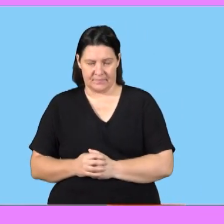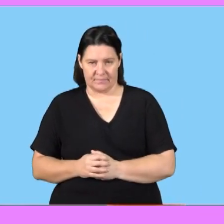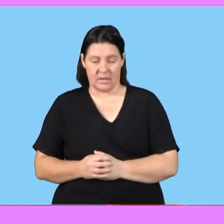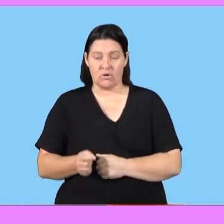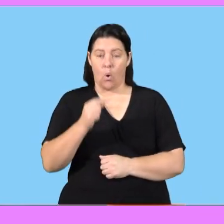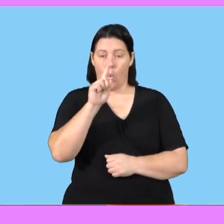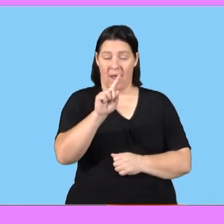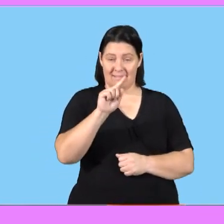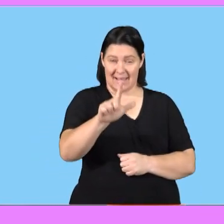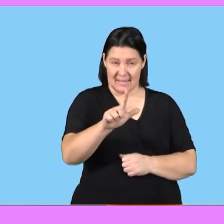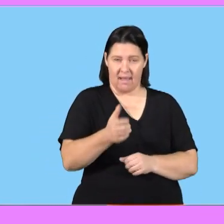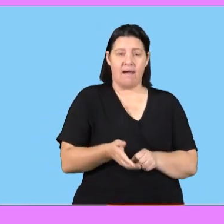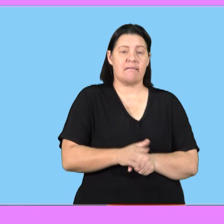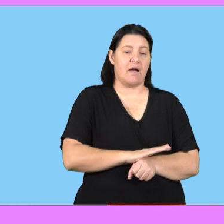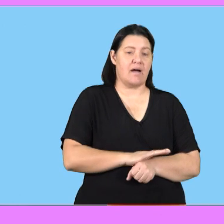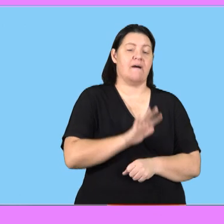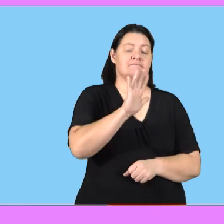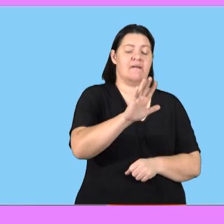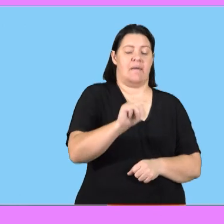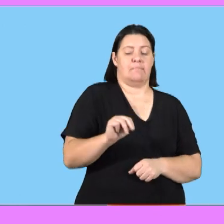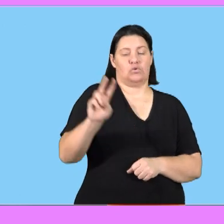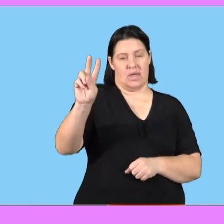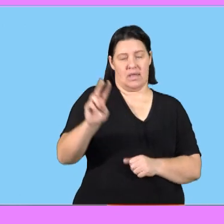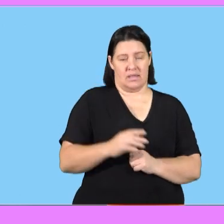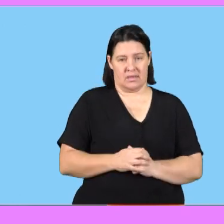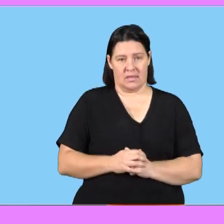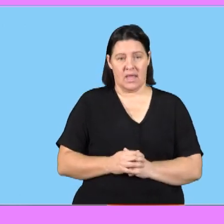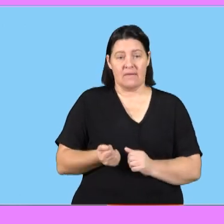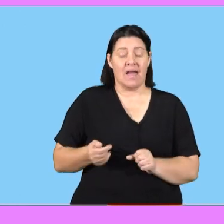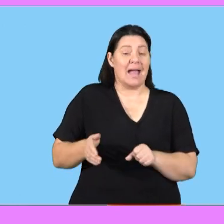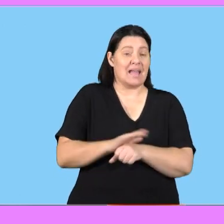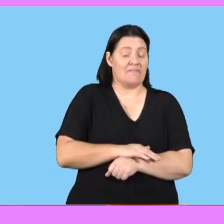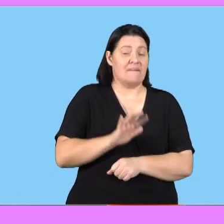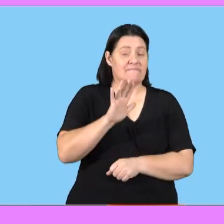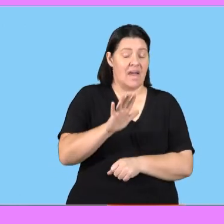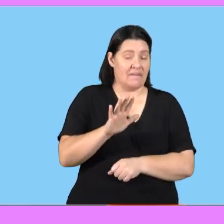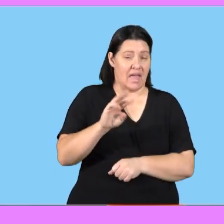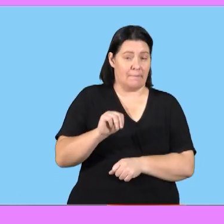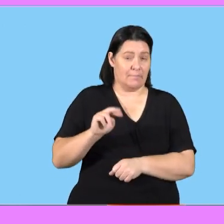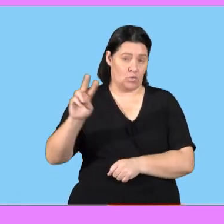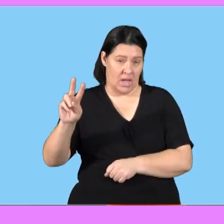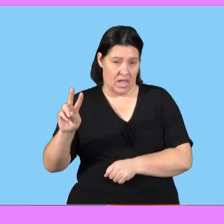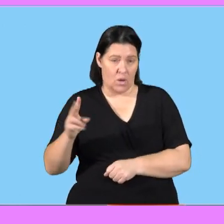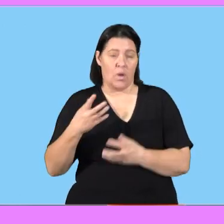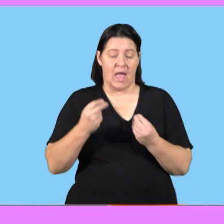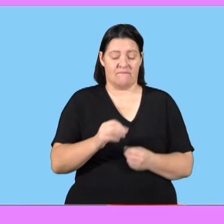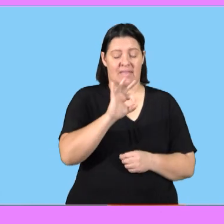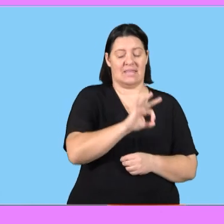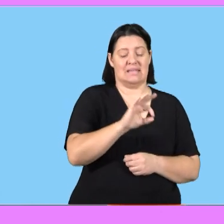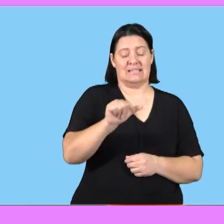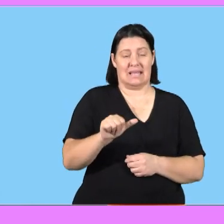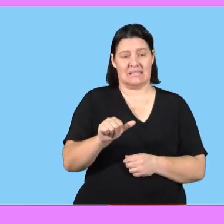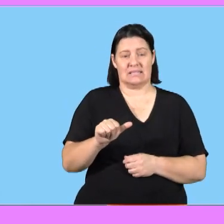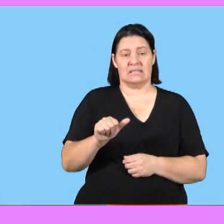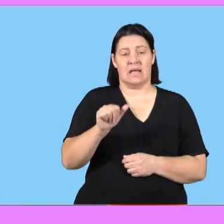that the 1 liter covers 5 square meters. So if it covers 5 square meters, we have 36